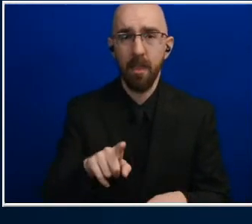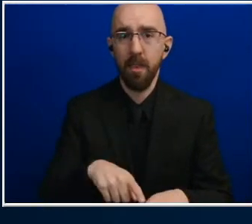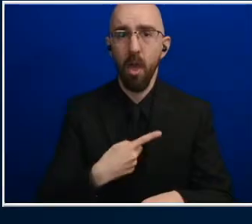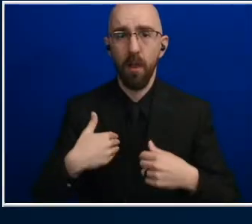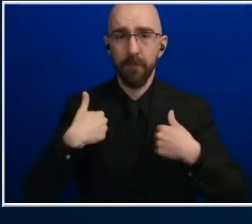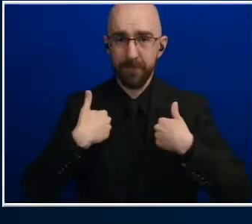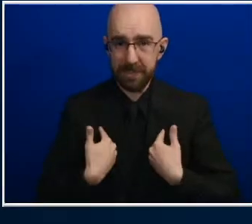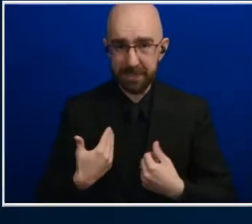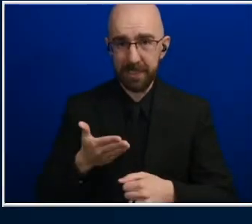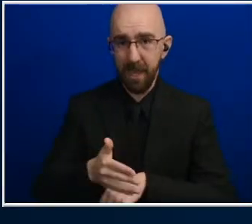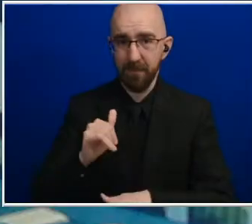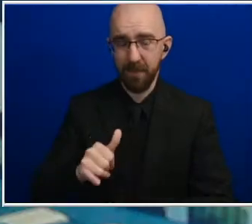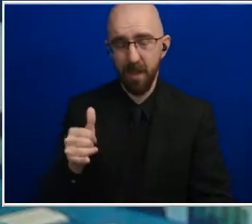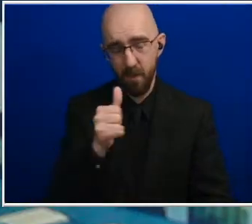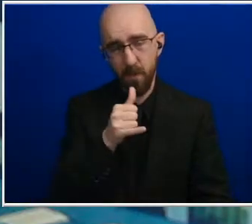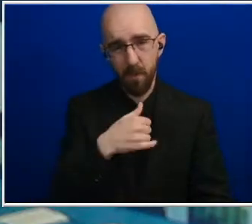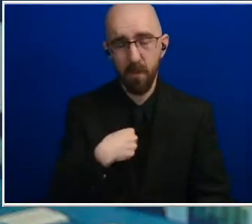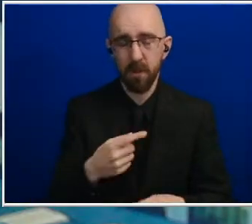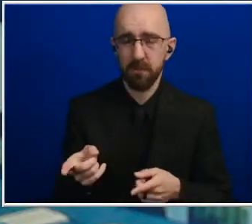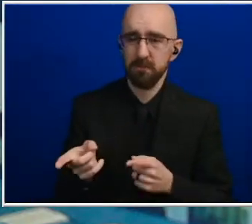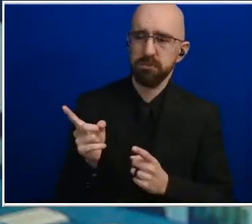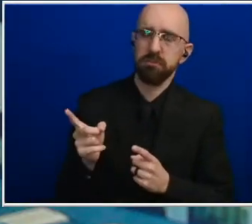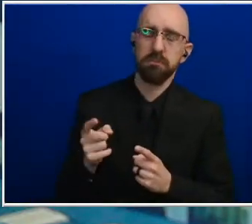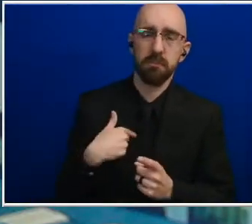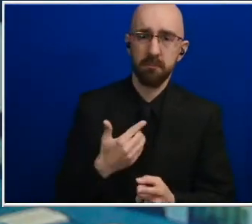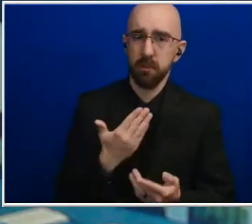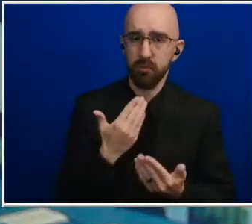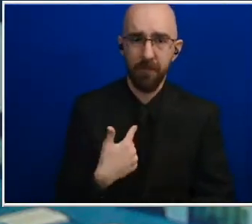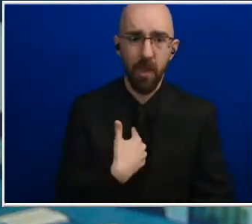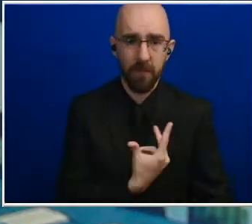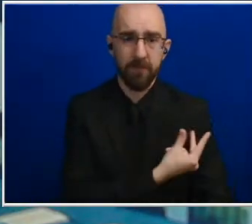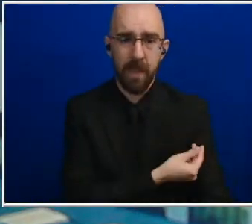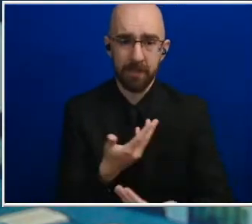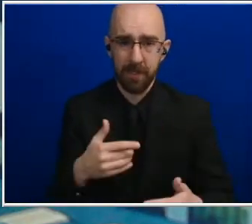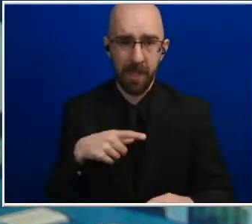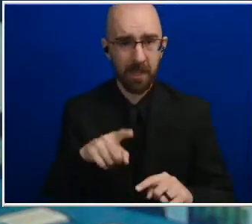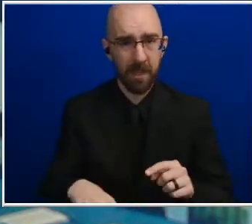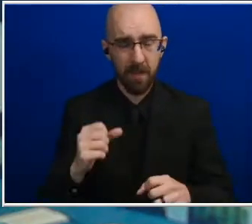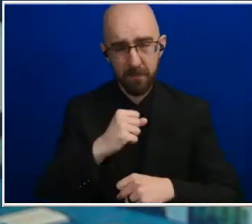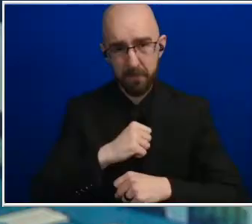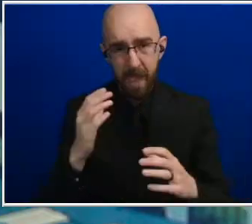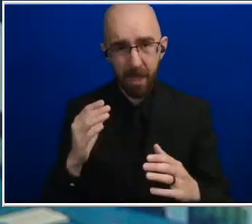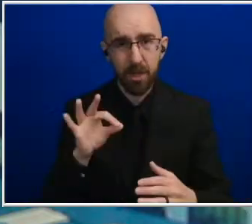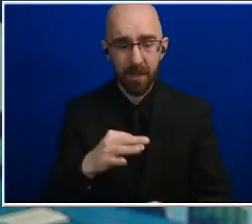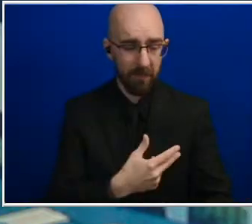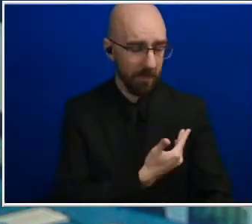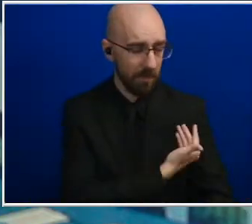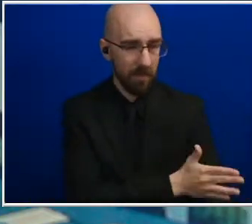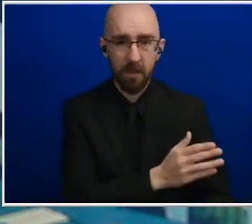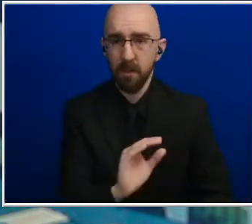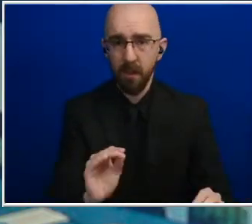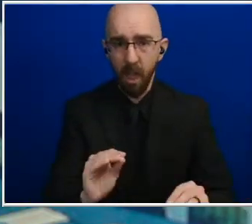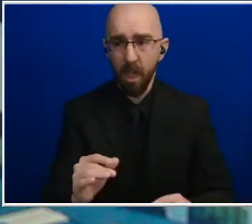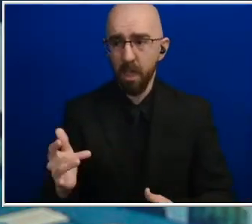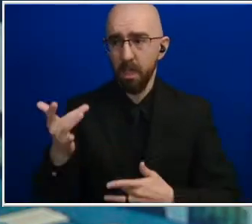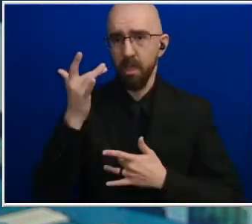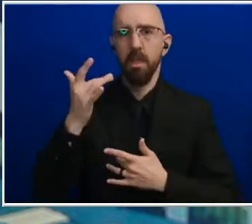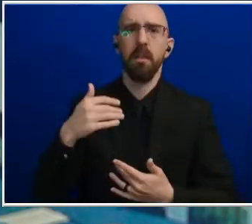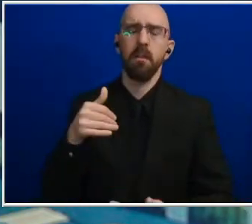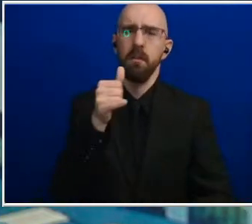can be real. And I was just grateful that I've been vaccinated. I can't imagine what we're seeing, especially in the unvaccinated